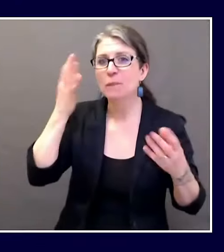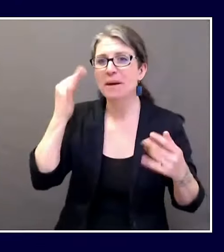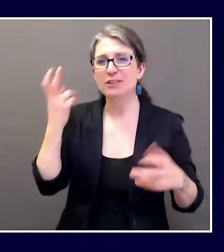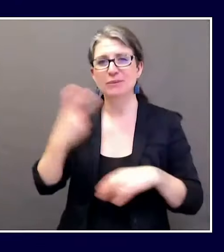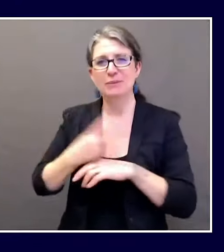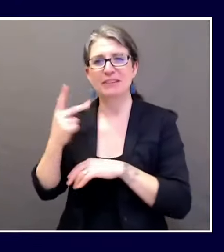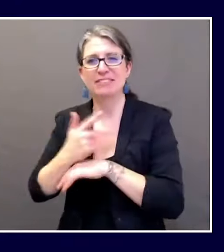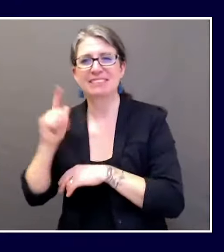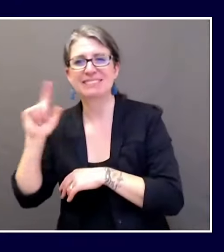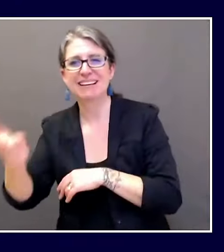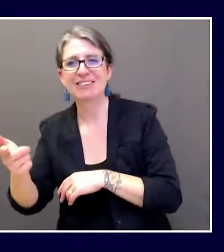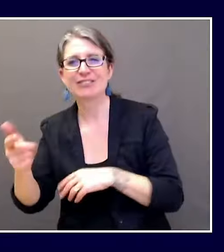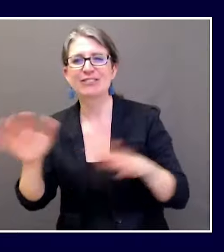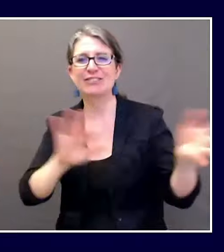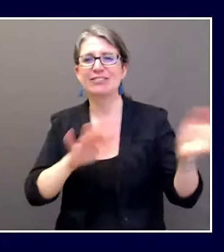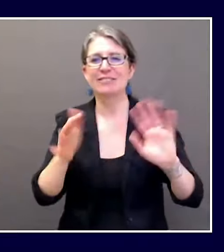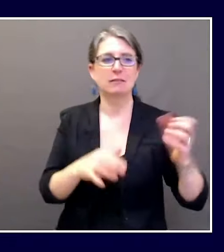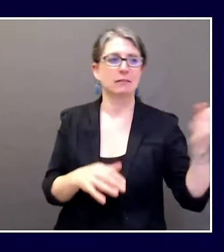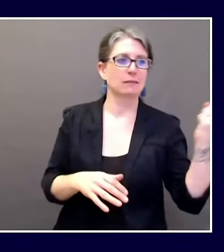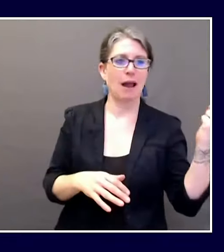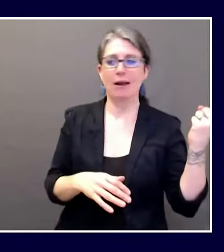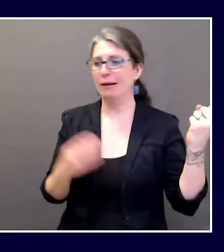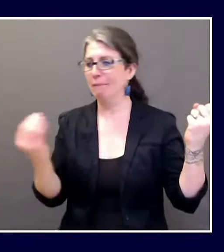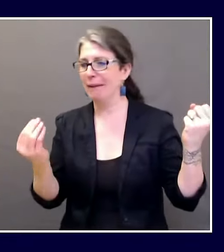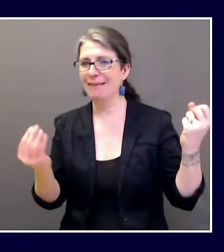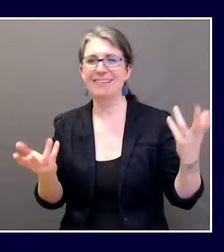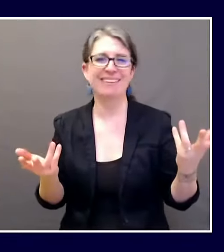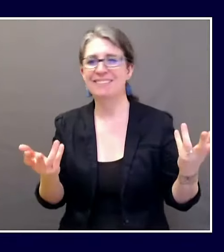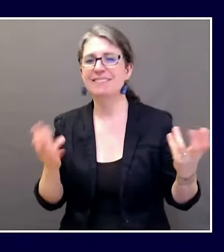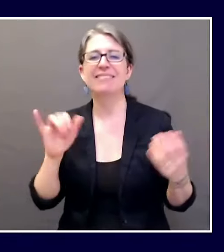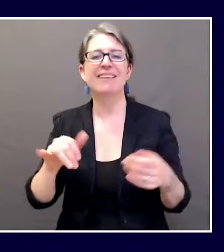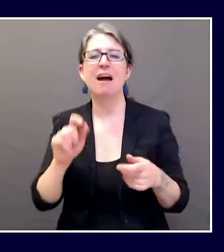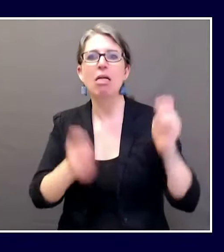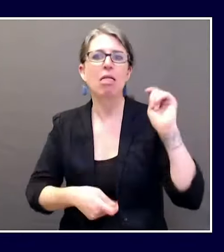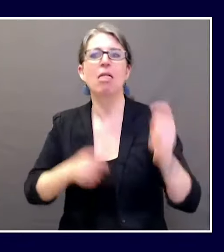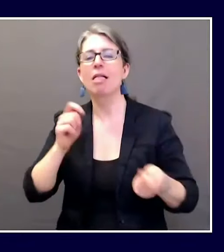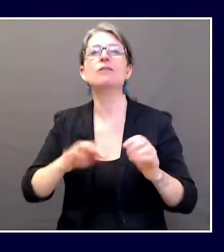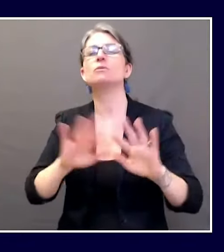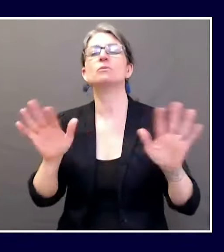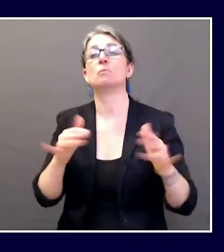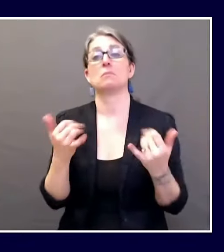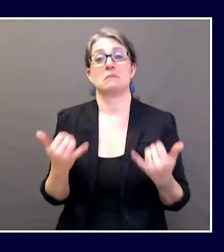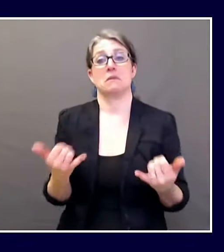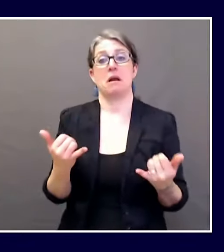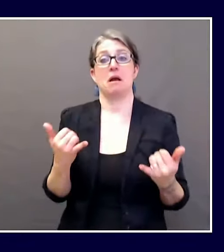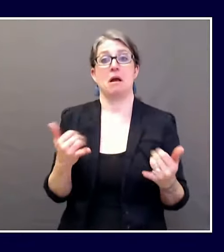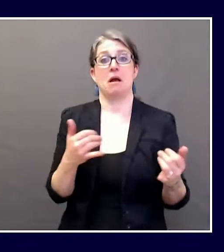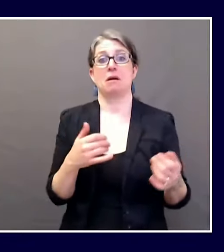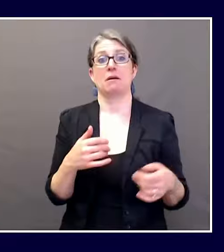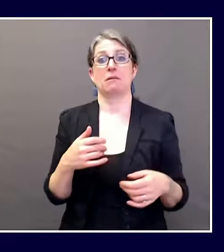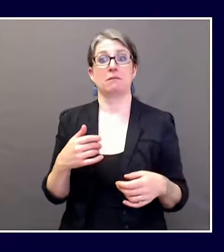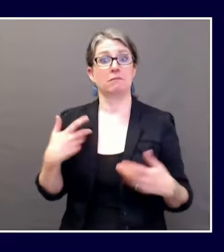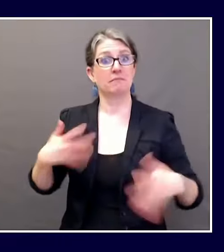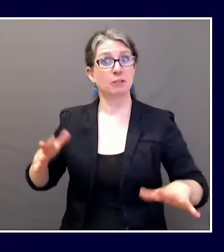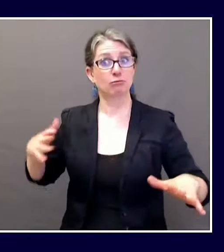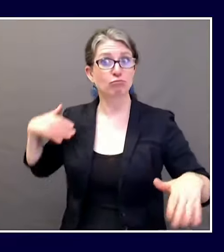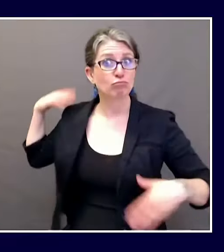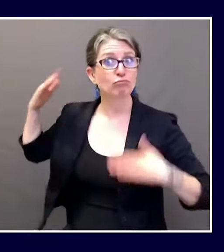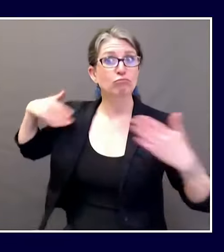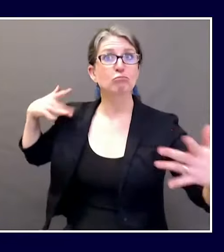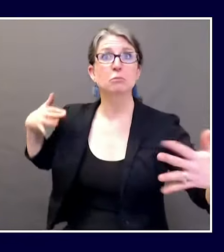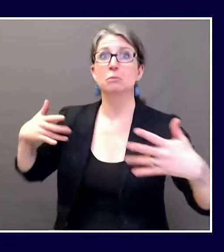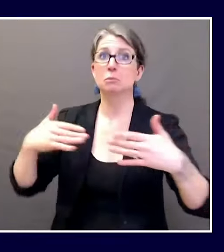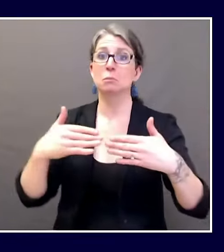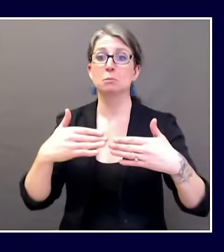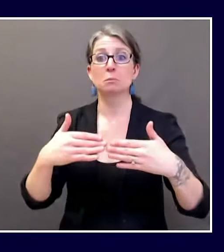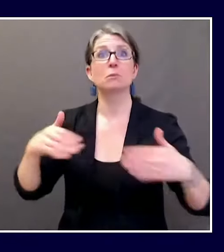as a result of that, now we have eliminated that backlog in positive tests. So the cases that I report out every day